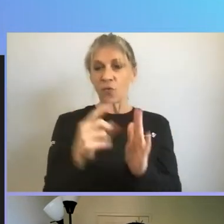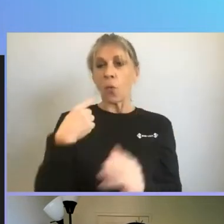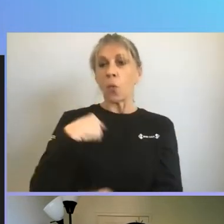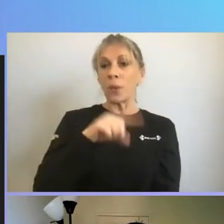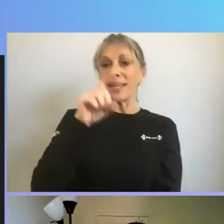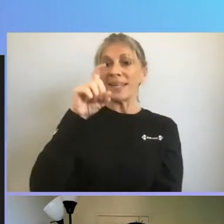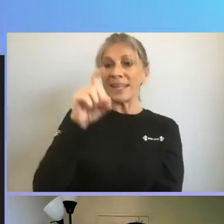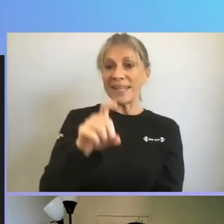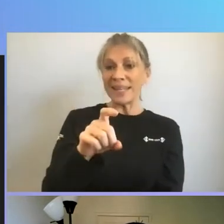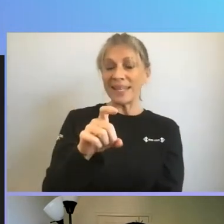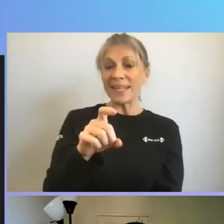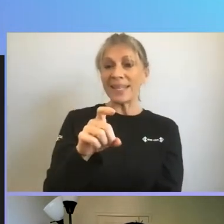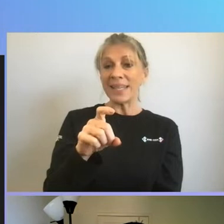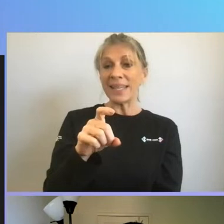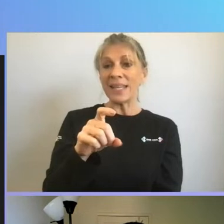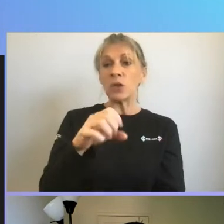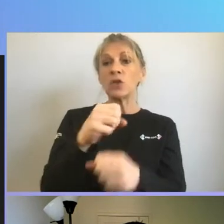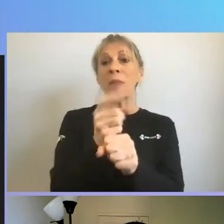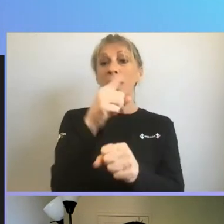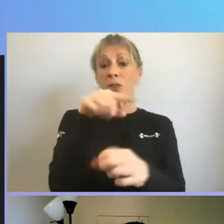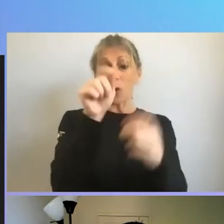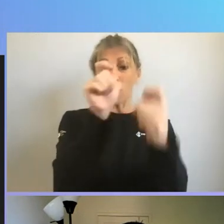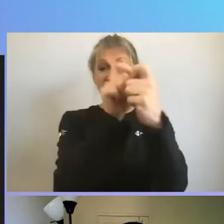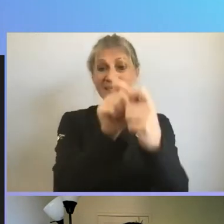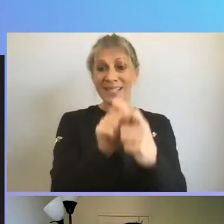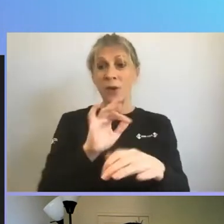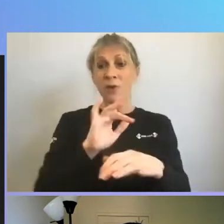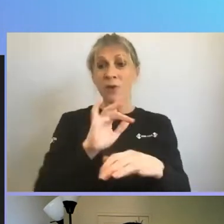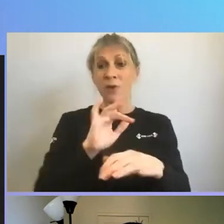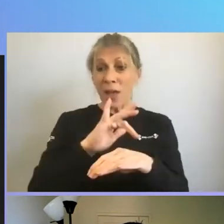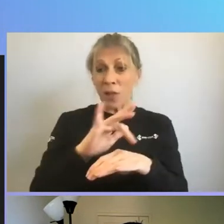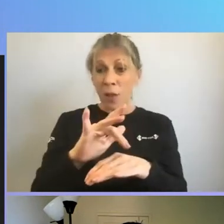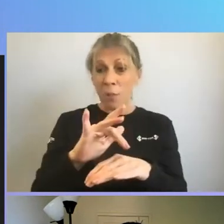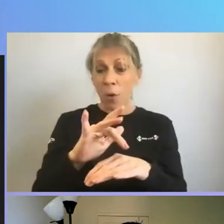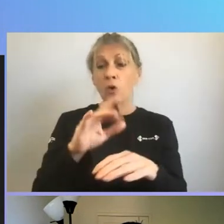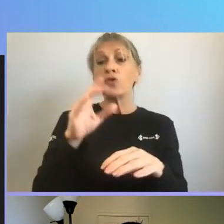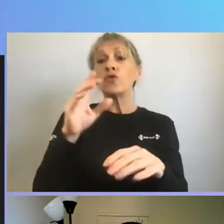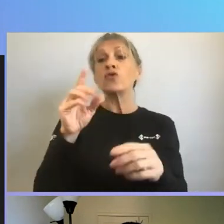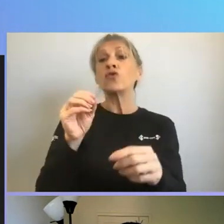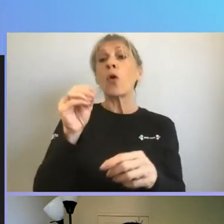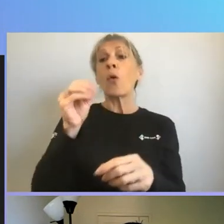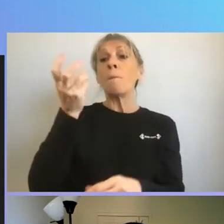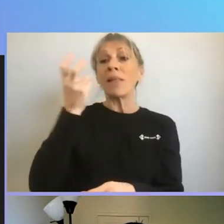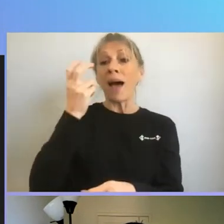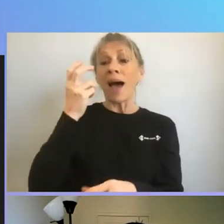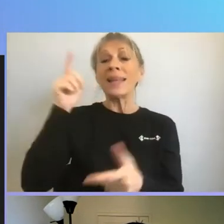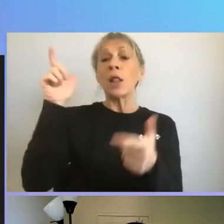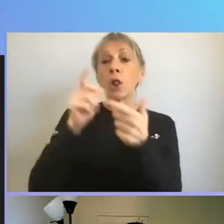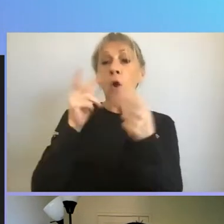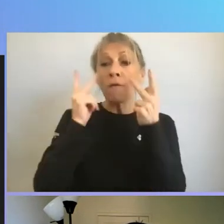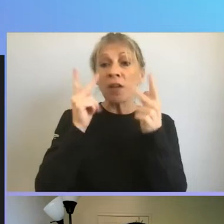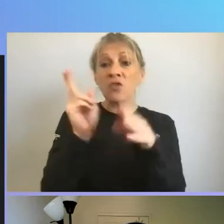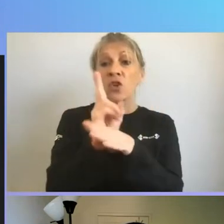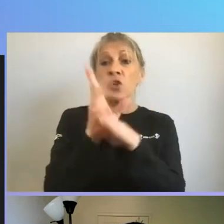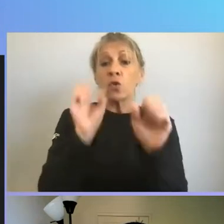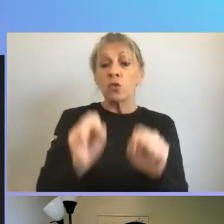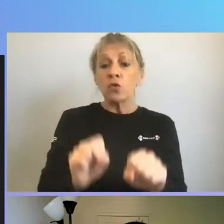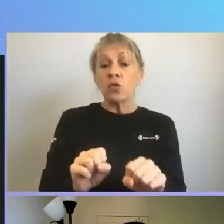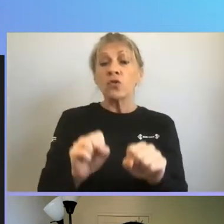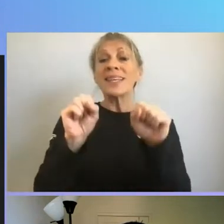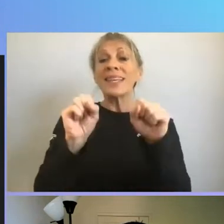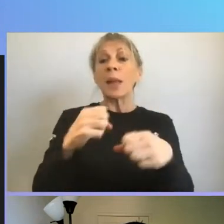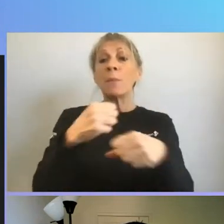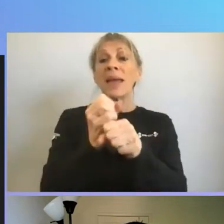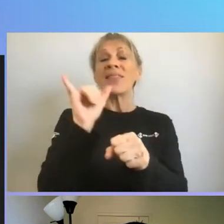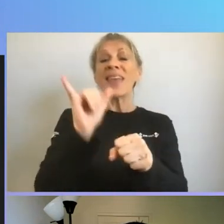need to make these details available so that blind and low vision users can make that same